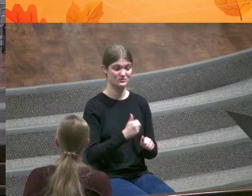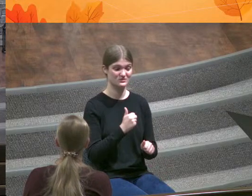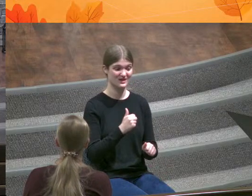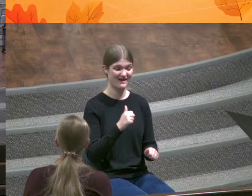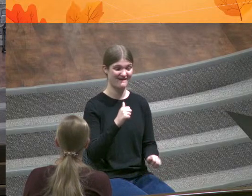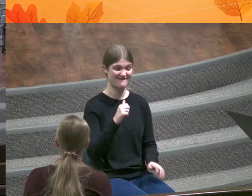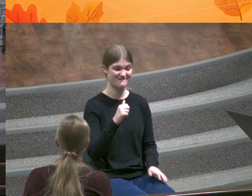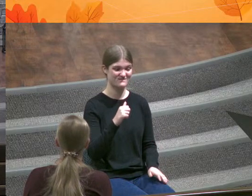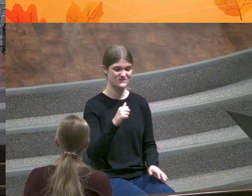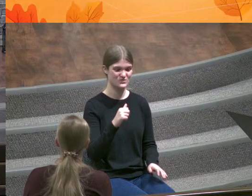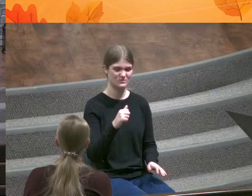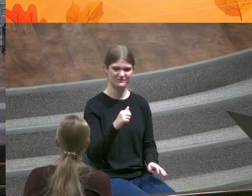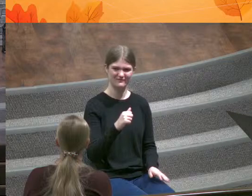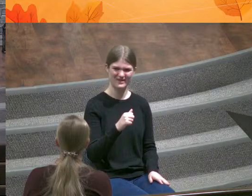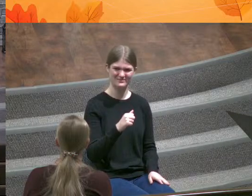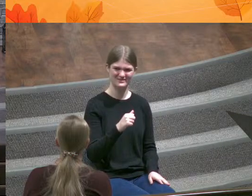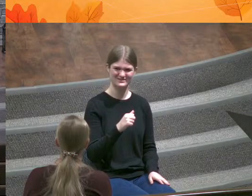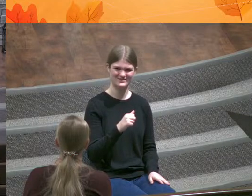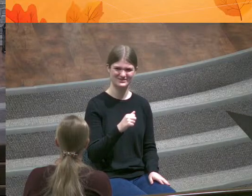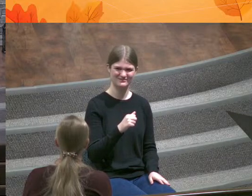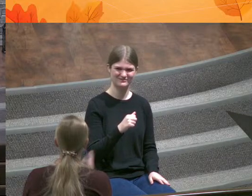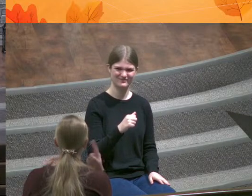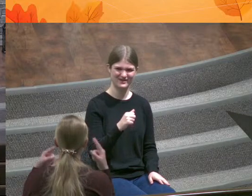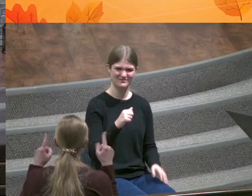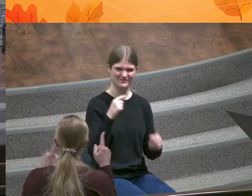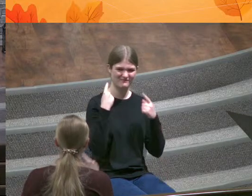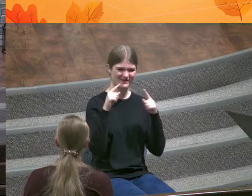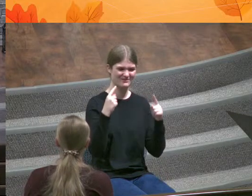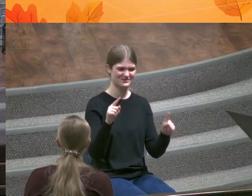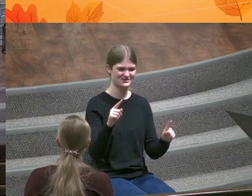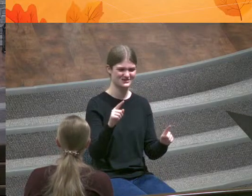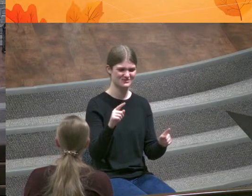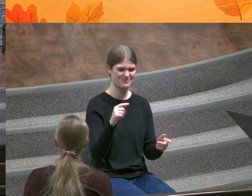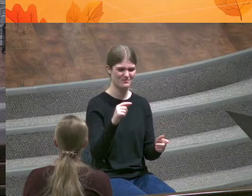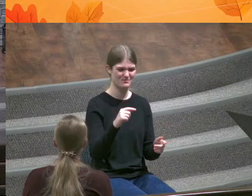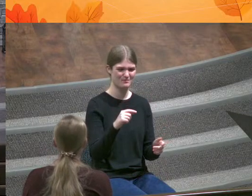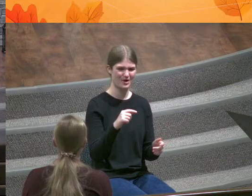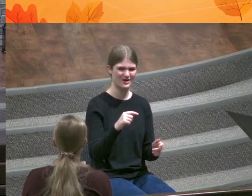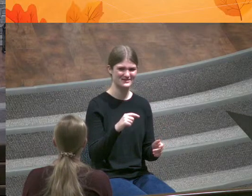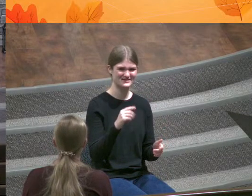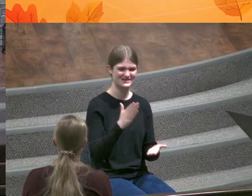pauses. I'm not sure it wasn't on purpose, but anyway.